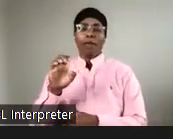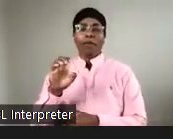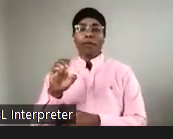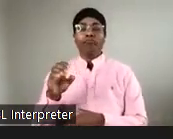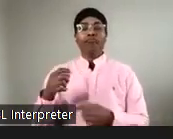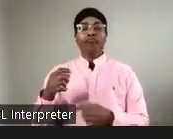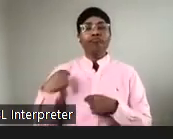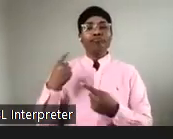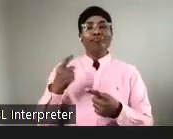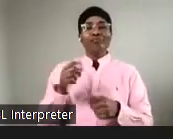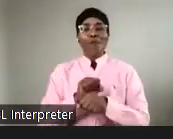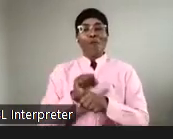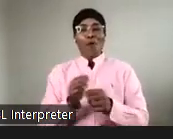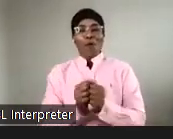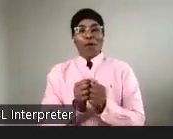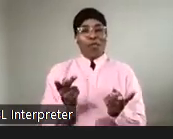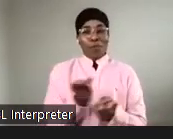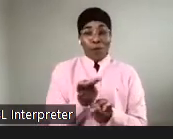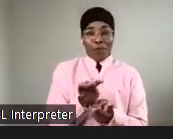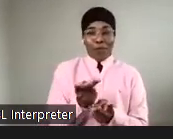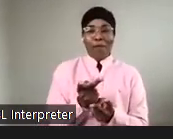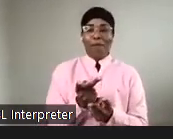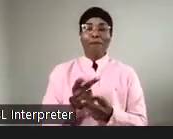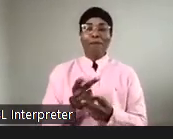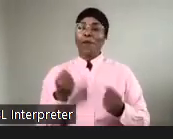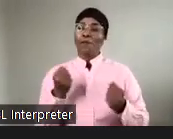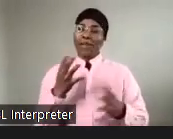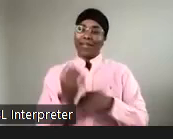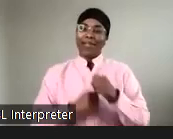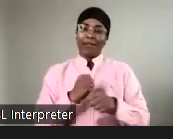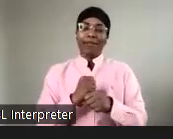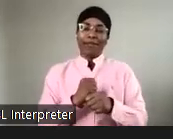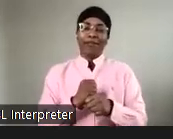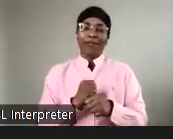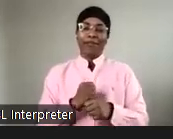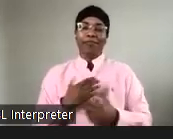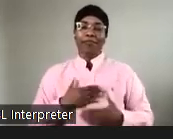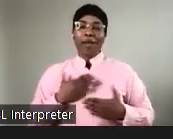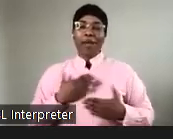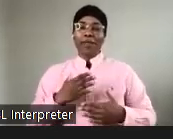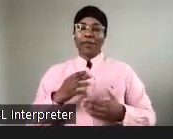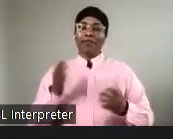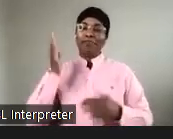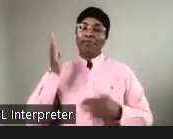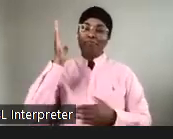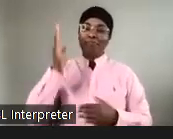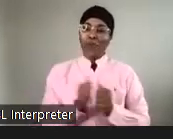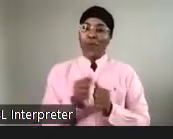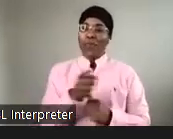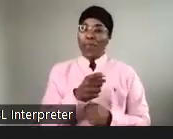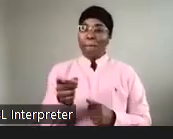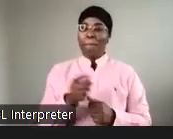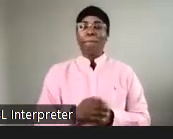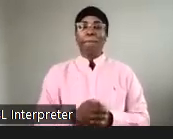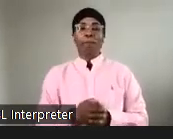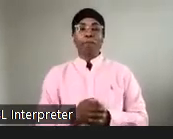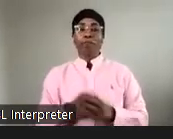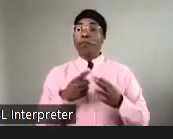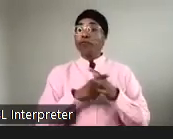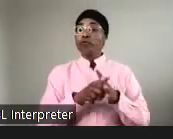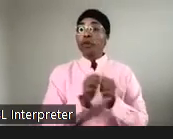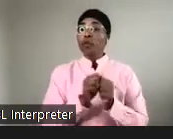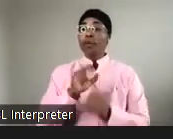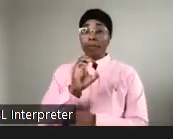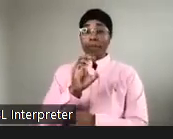job. So I'll introduce both speakers now briefly. And so starting with Eric, Eric is the